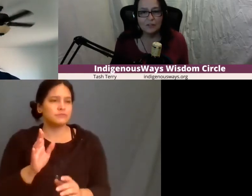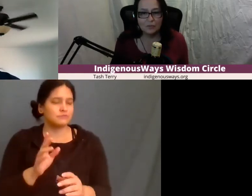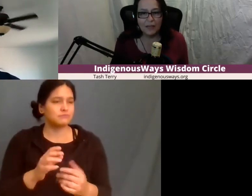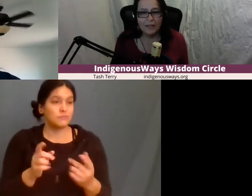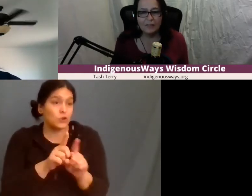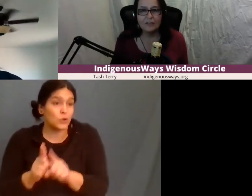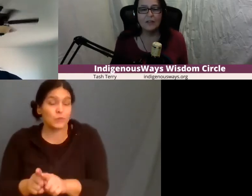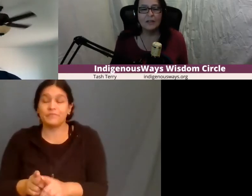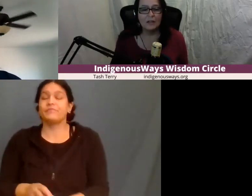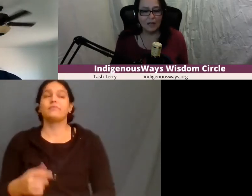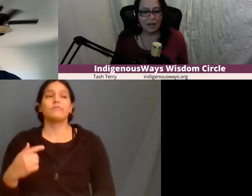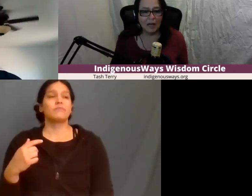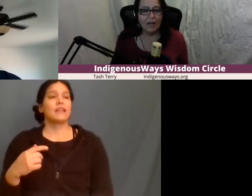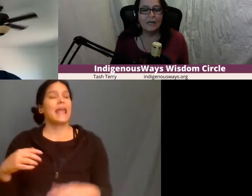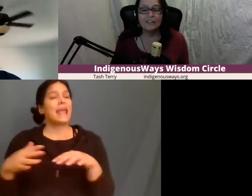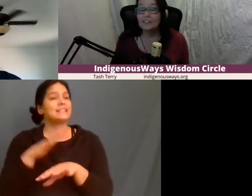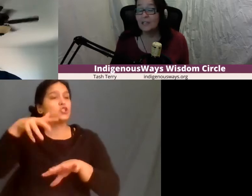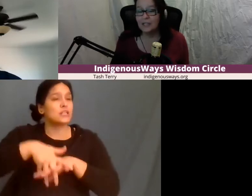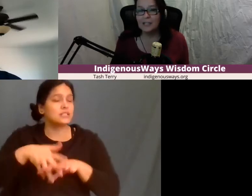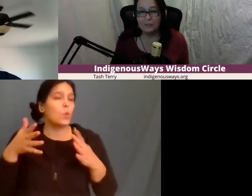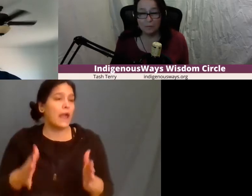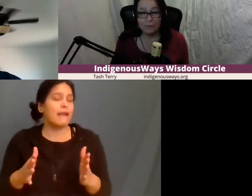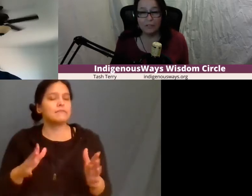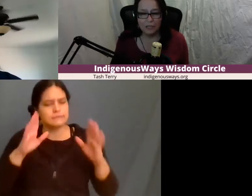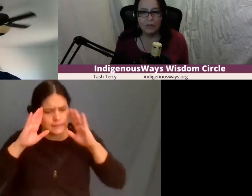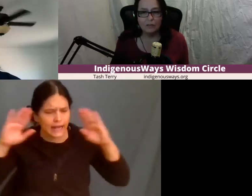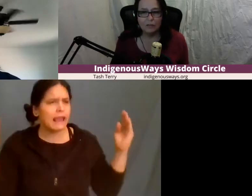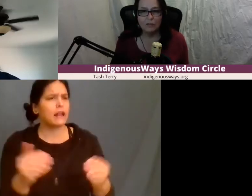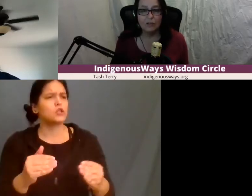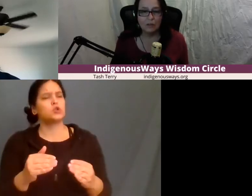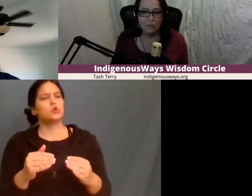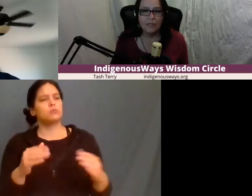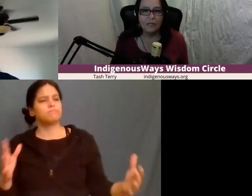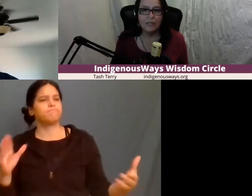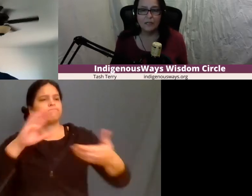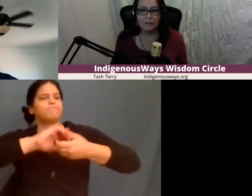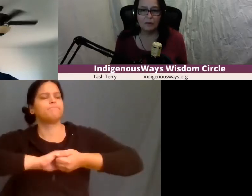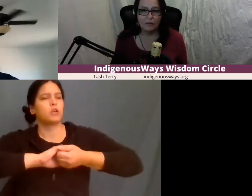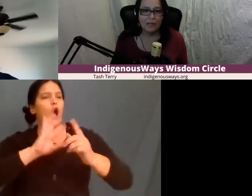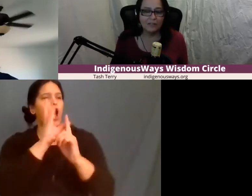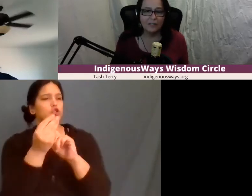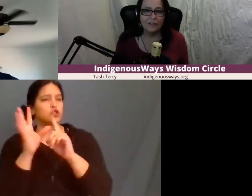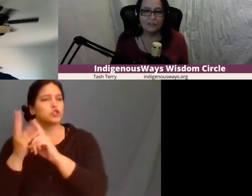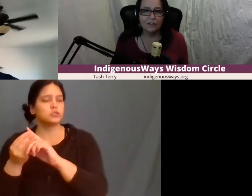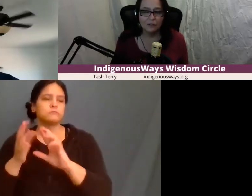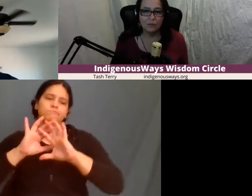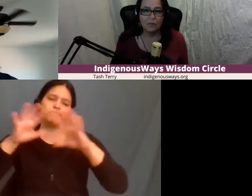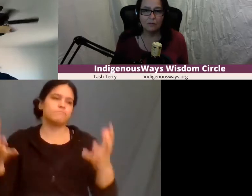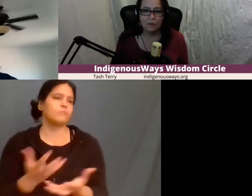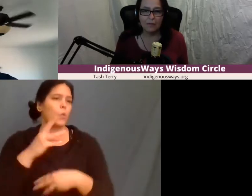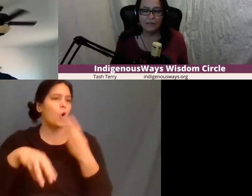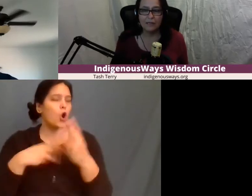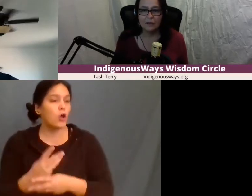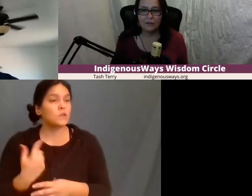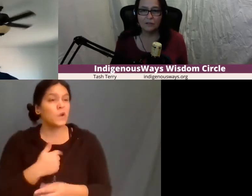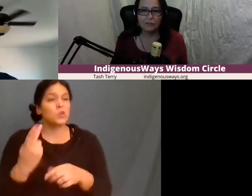Indigenous Ways is dedicated to bridging cultures globally, and we are utilizing this Zoom